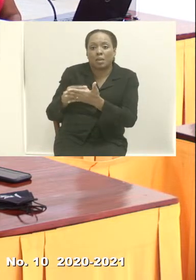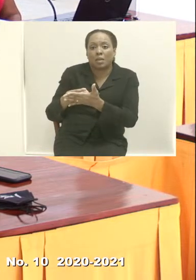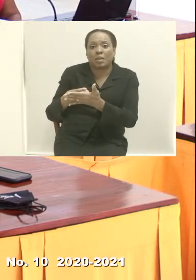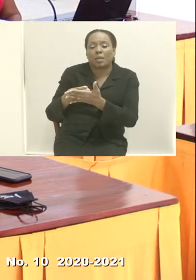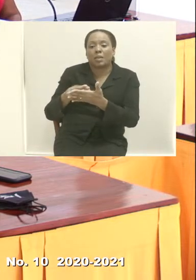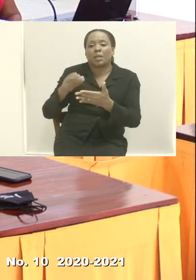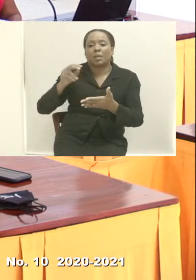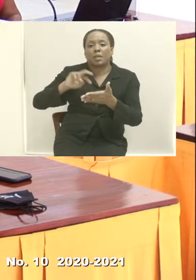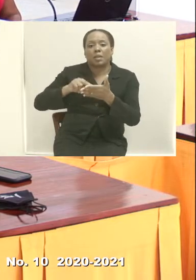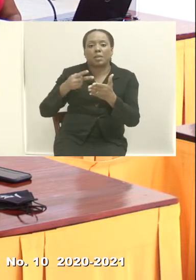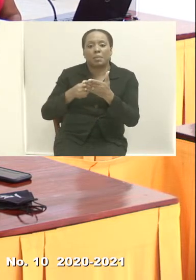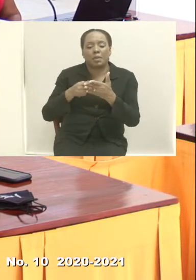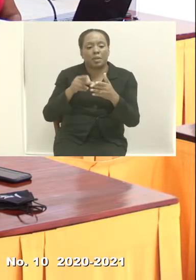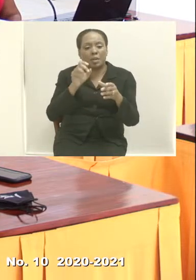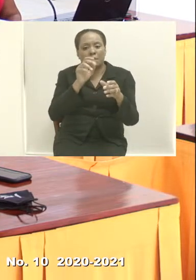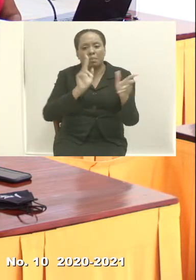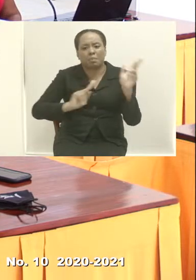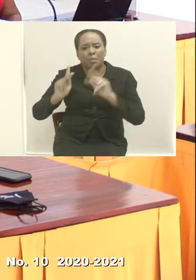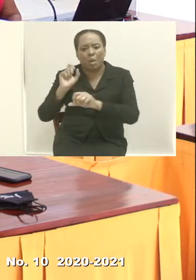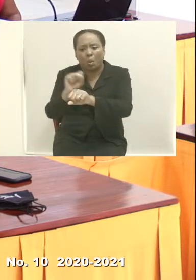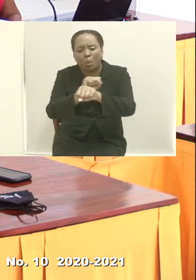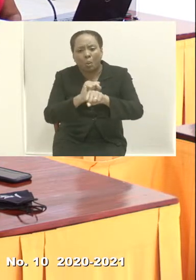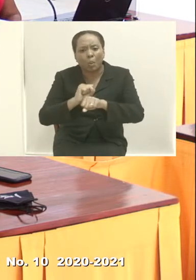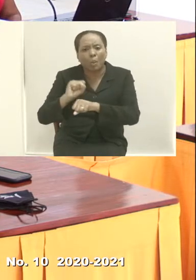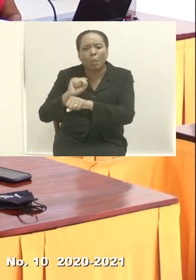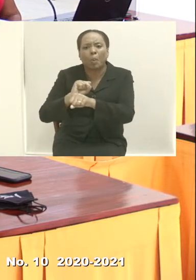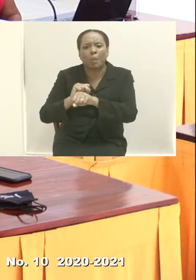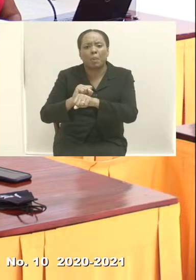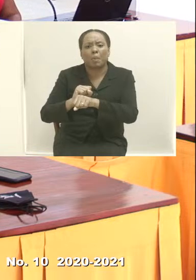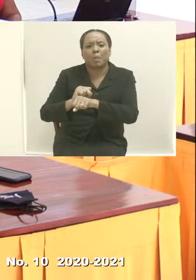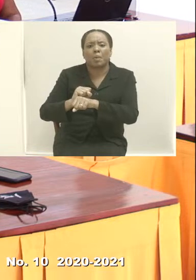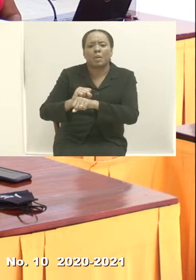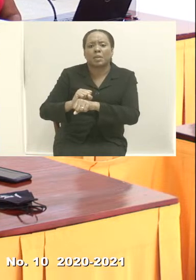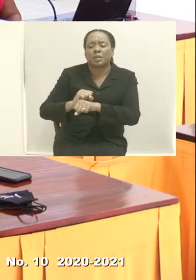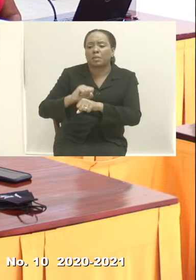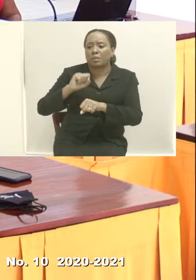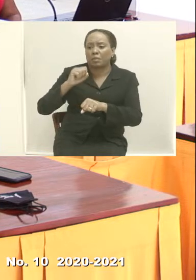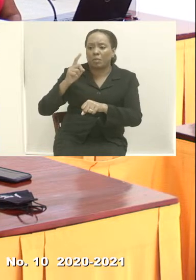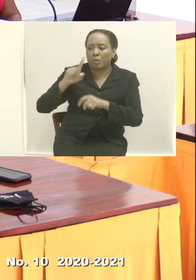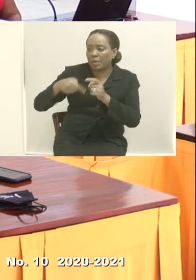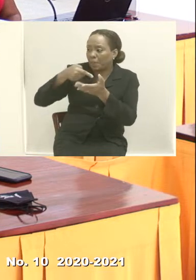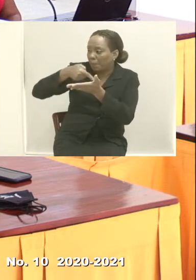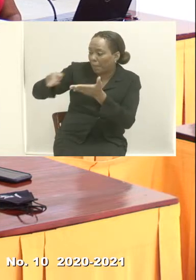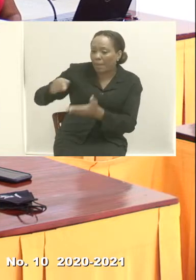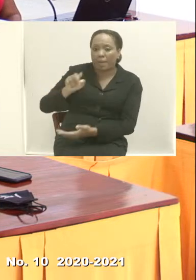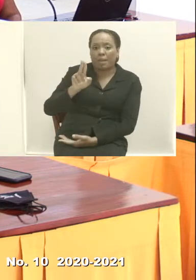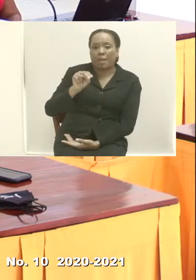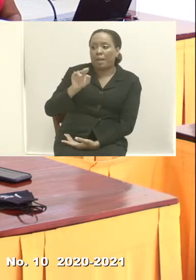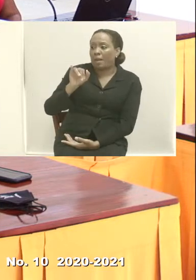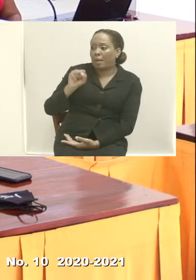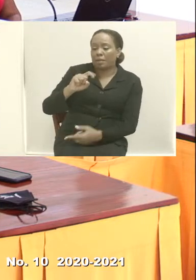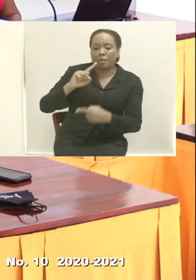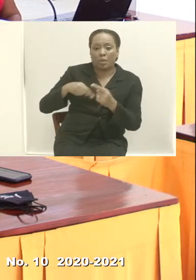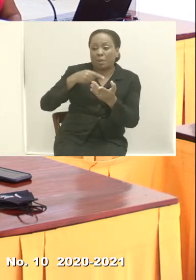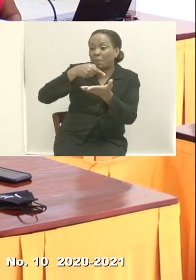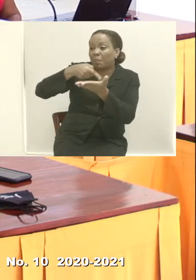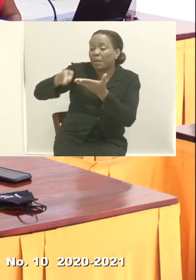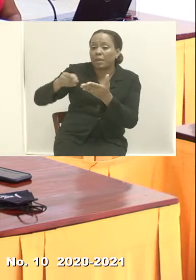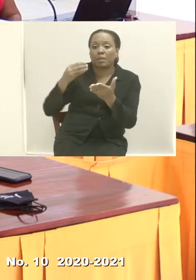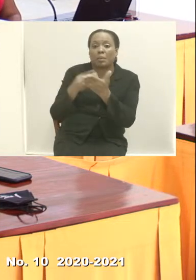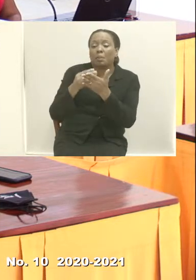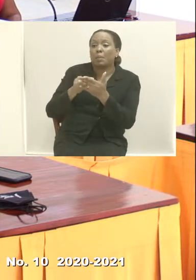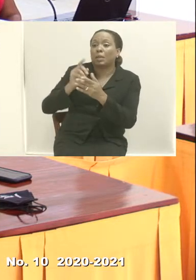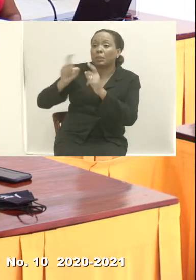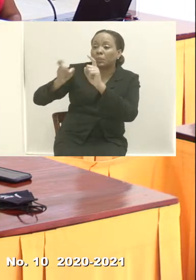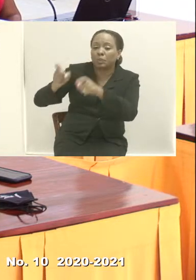community of working population that we're being called on to lend assistance to. So therefore, it is critical that we have that kind of input being